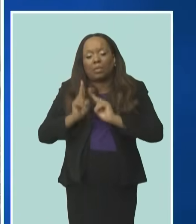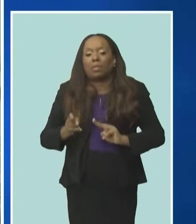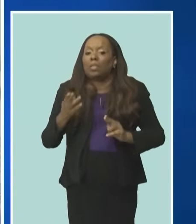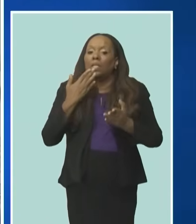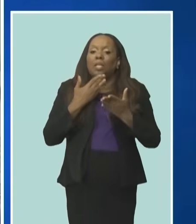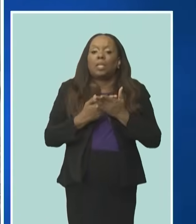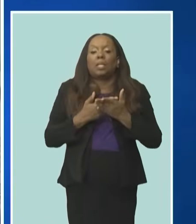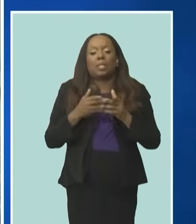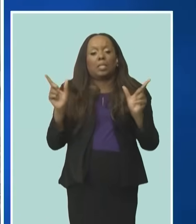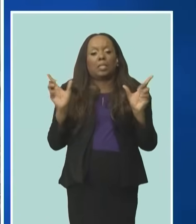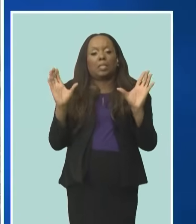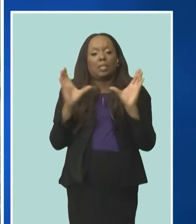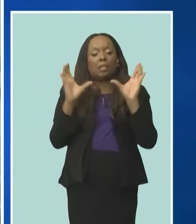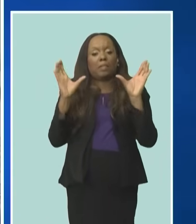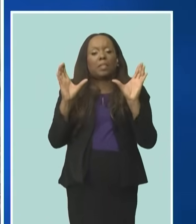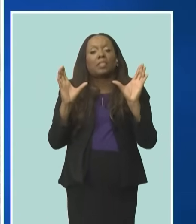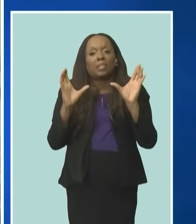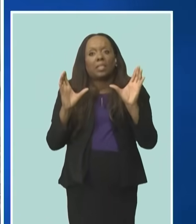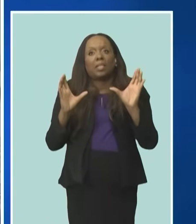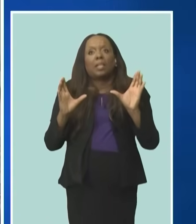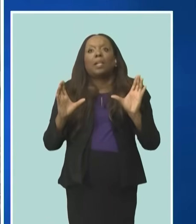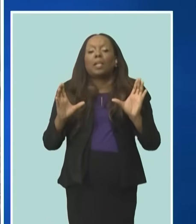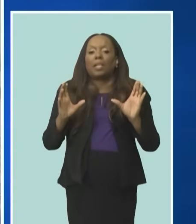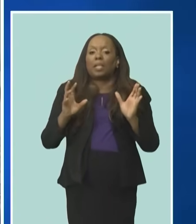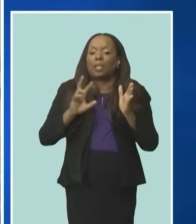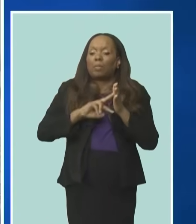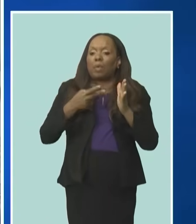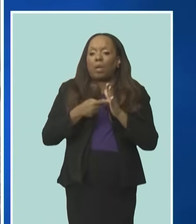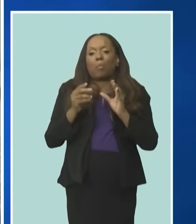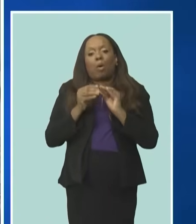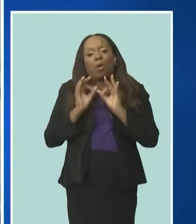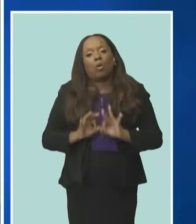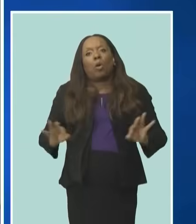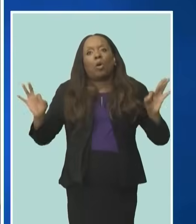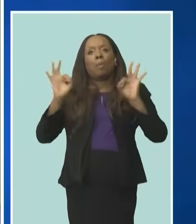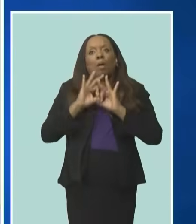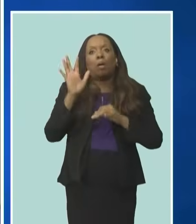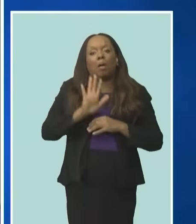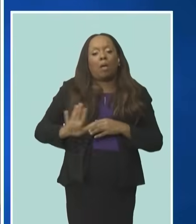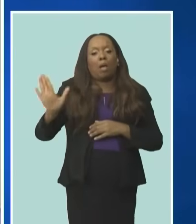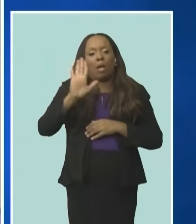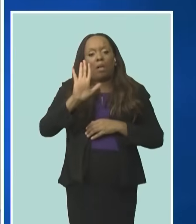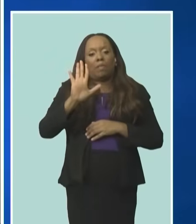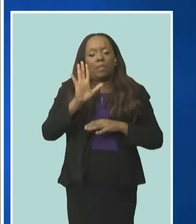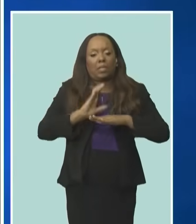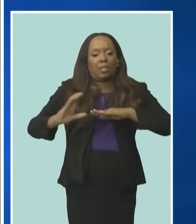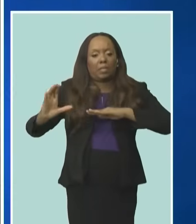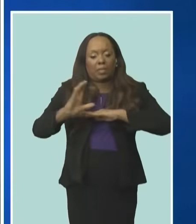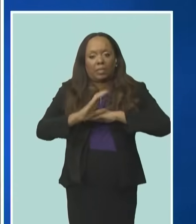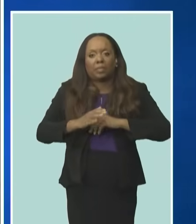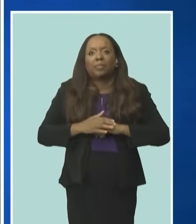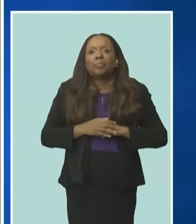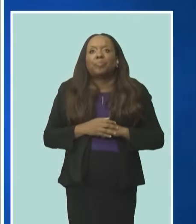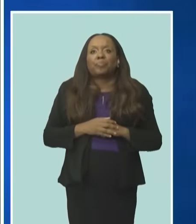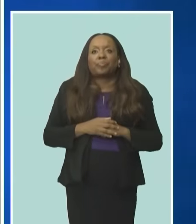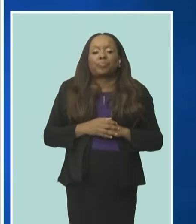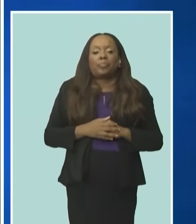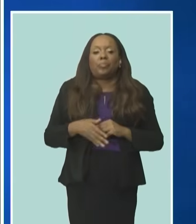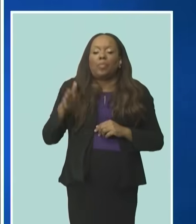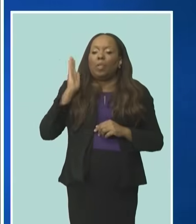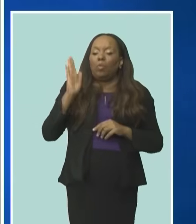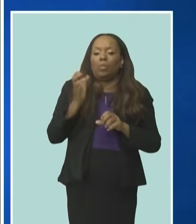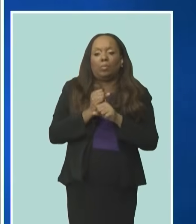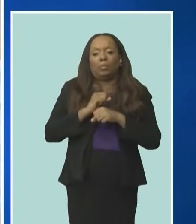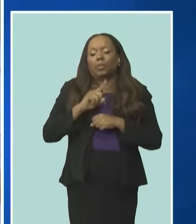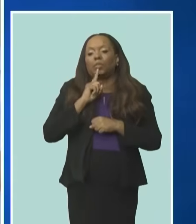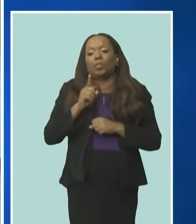earned, ensuring that it carries even greater weight across the region. Officials say the graduates will strengthen border security and